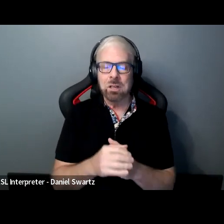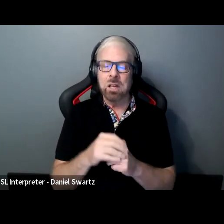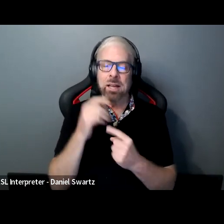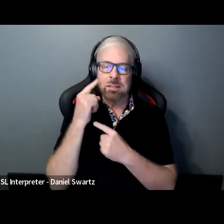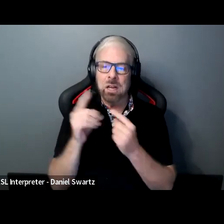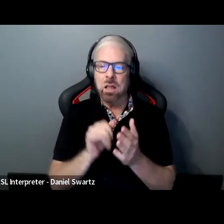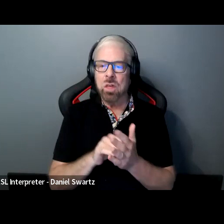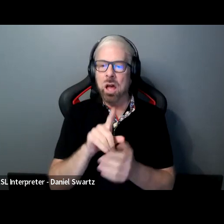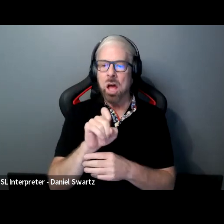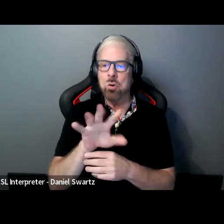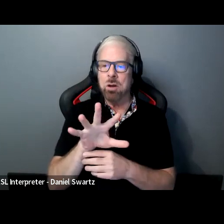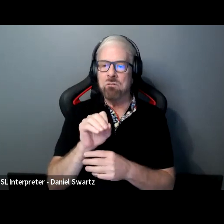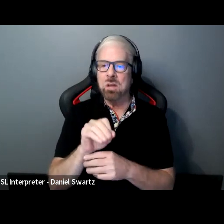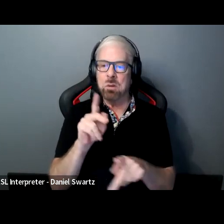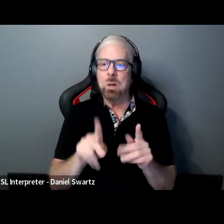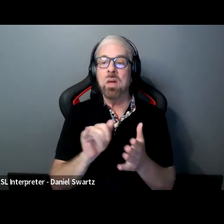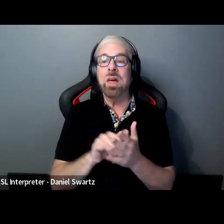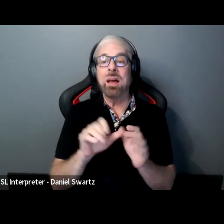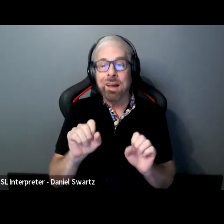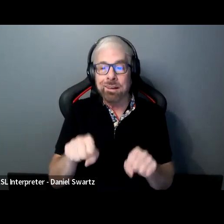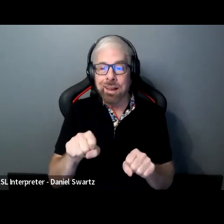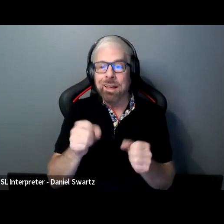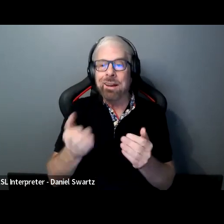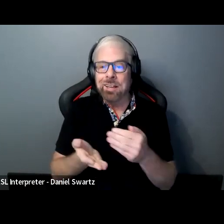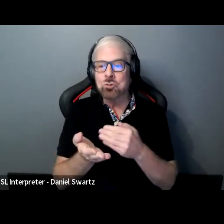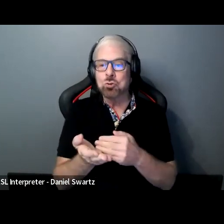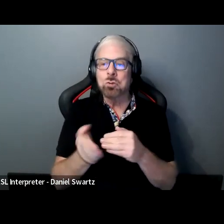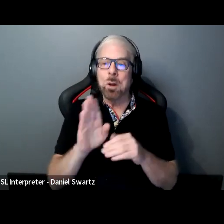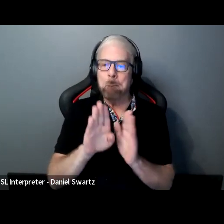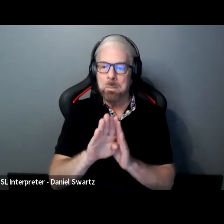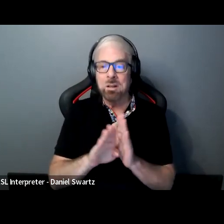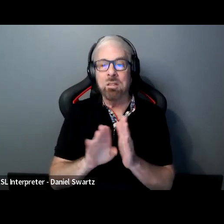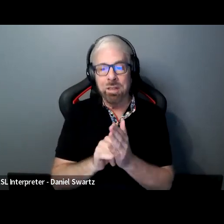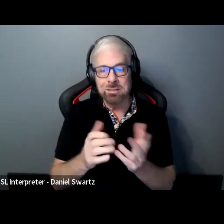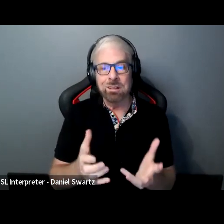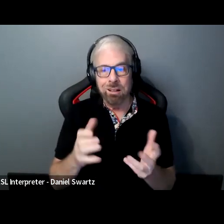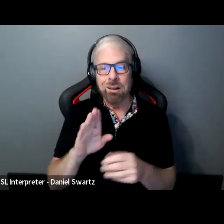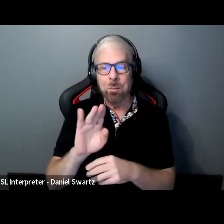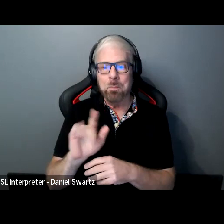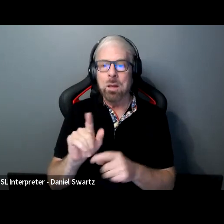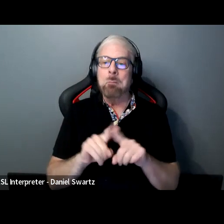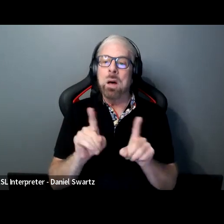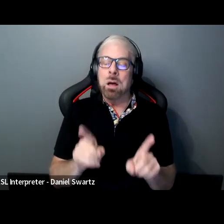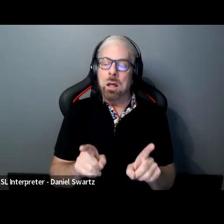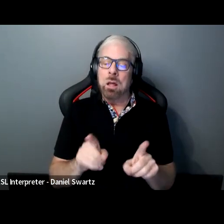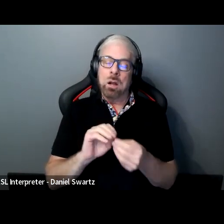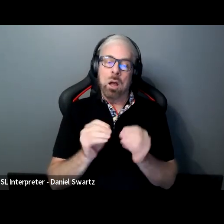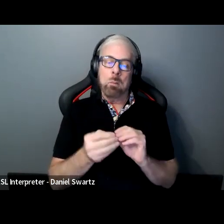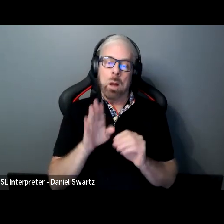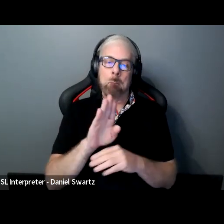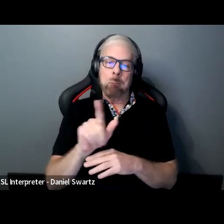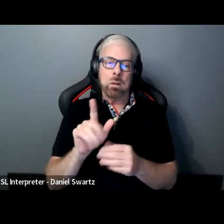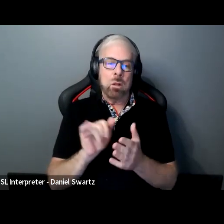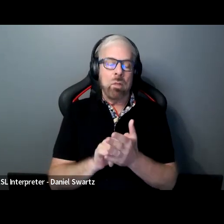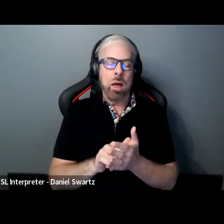there's 150 people that can introduce bills, that's quite a bit of bills. But the number of bills that are